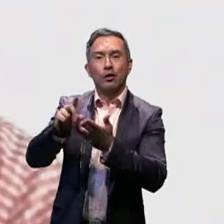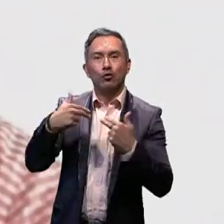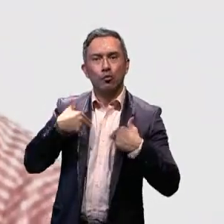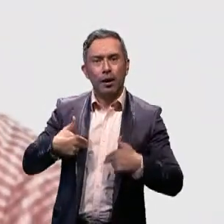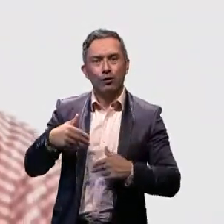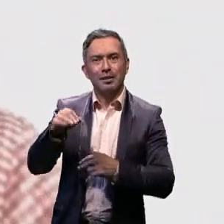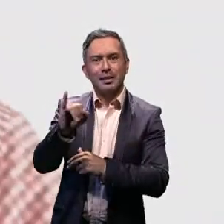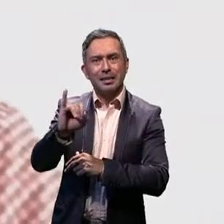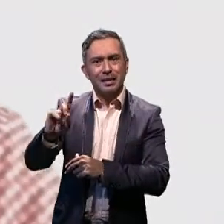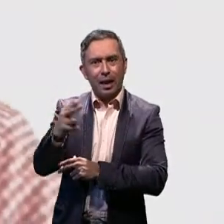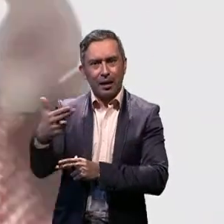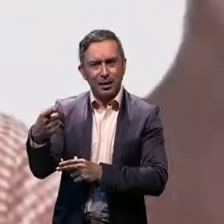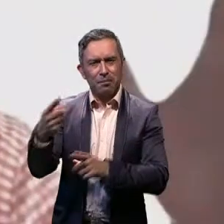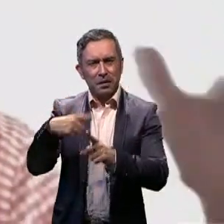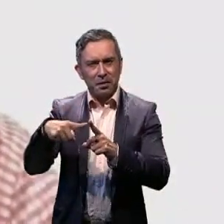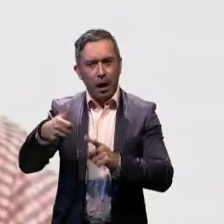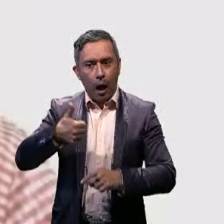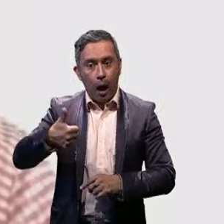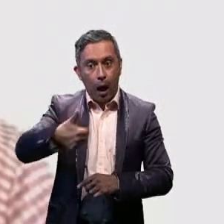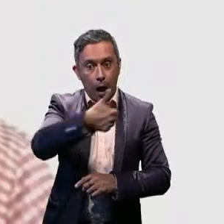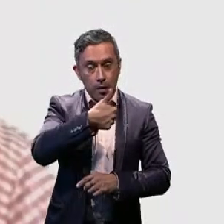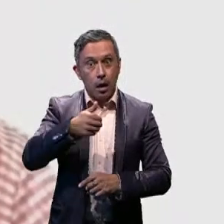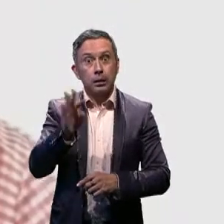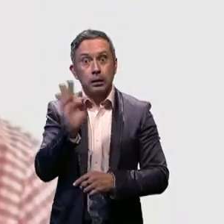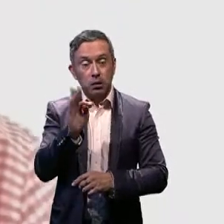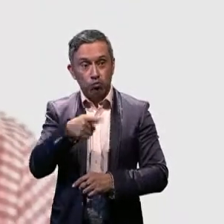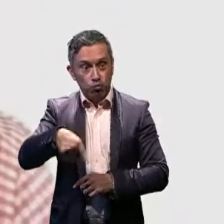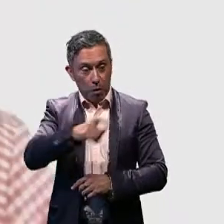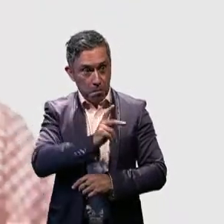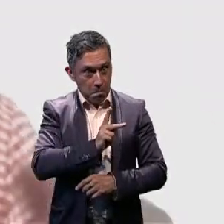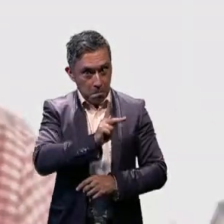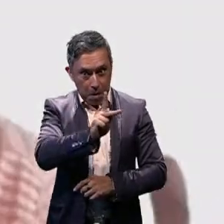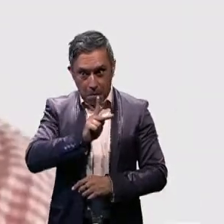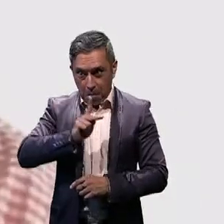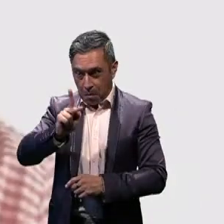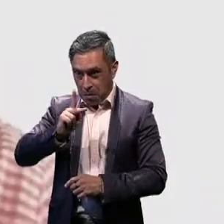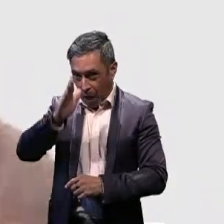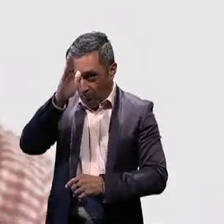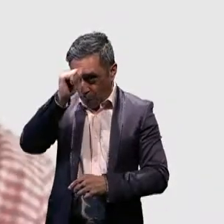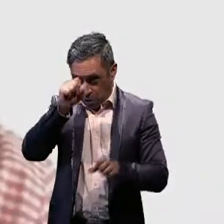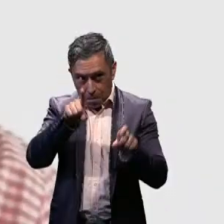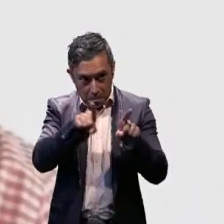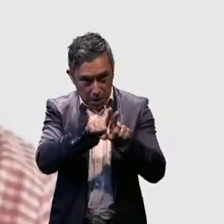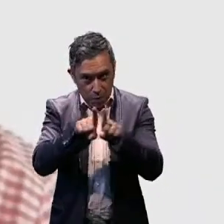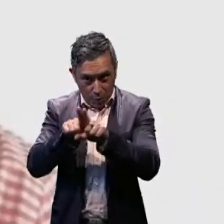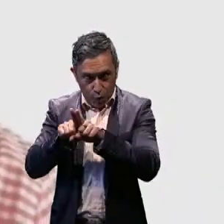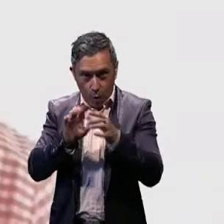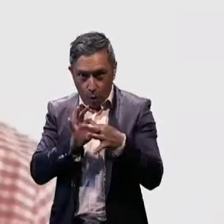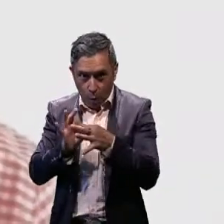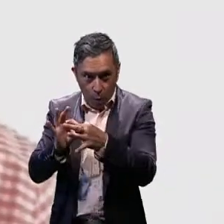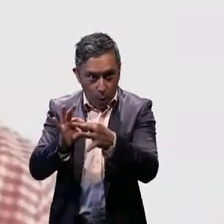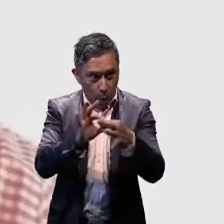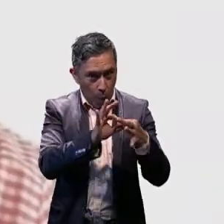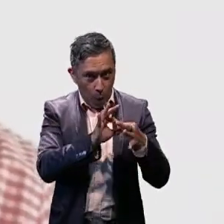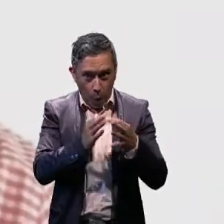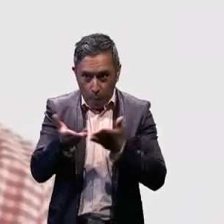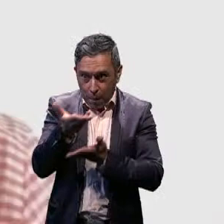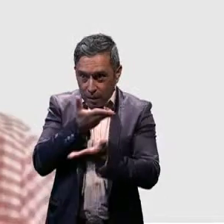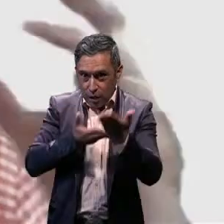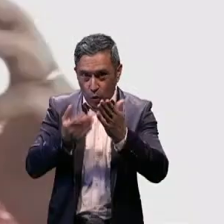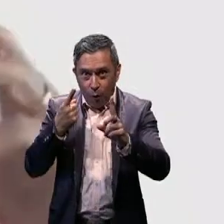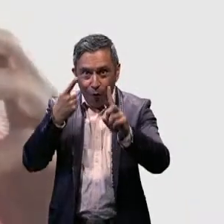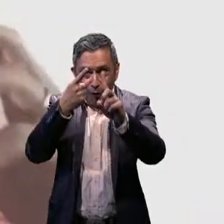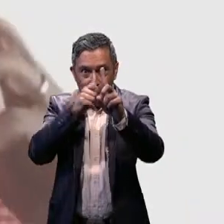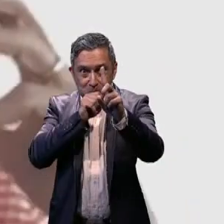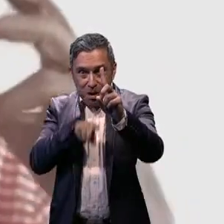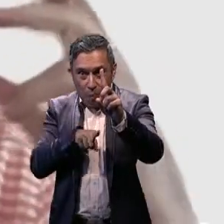human rights, etc., we are sure that if we are able to build a shared vision, we can